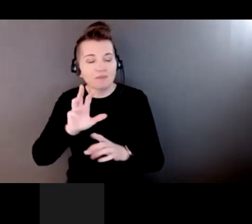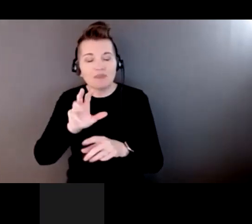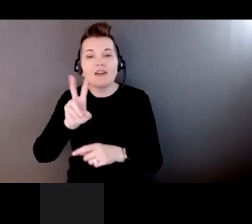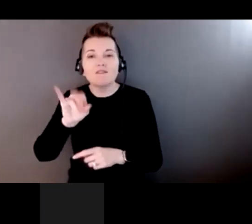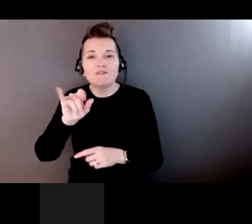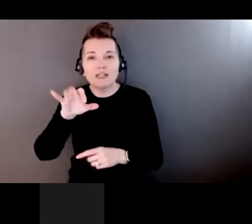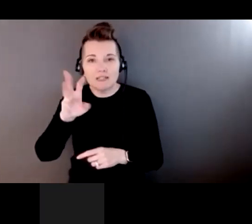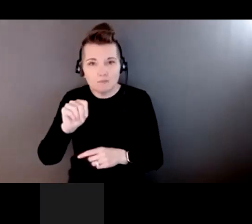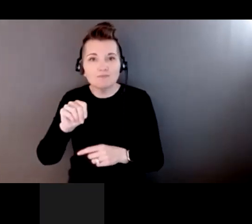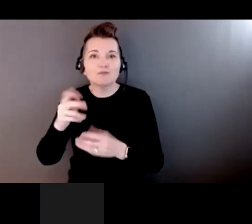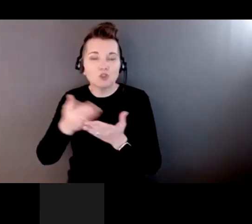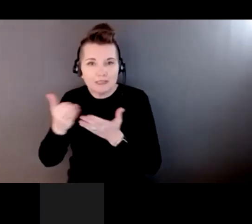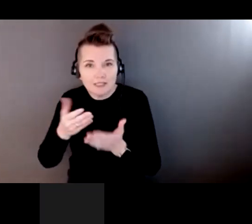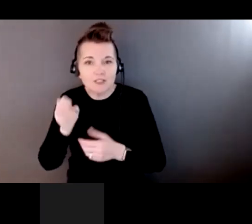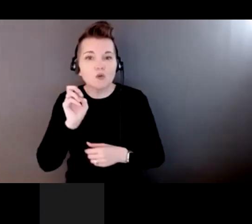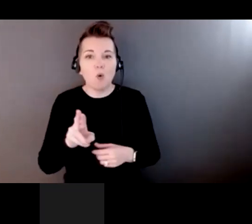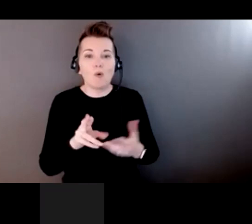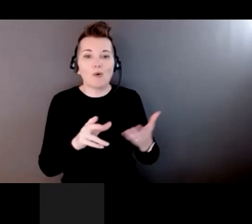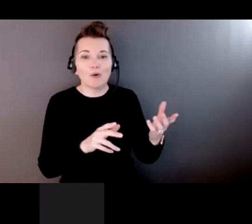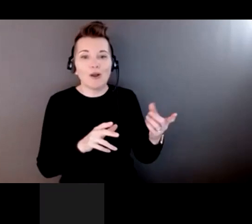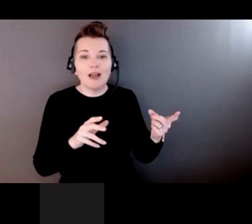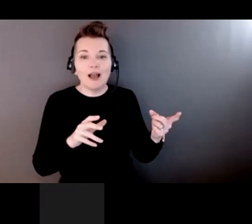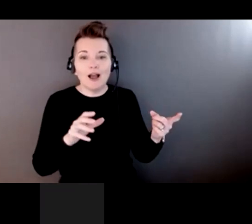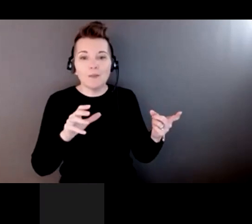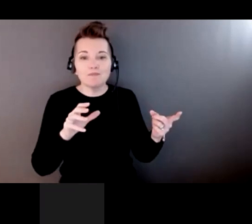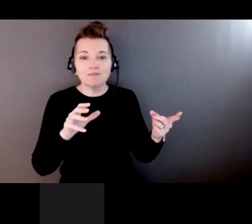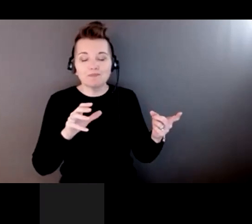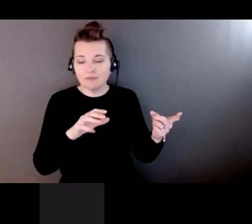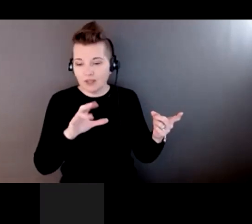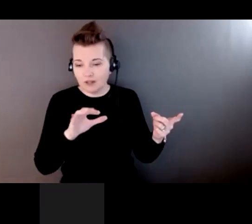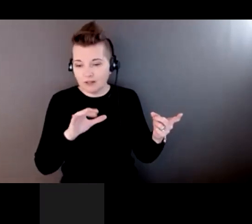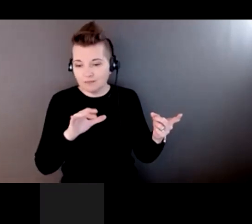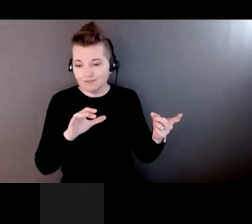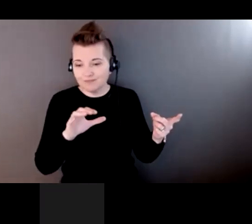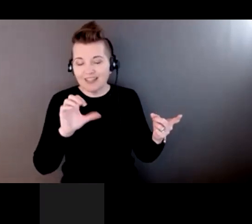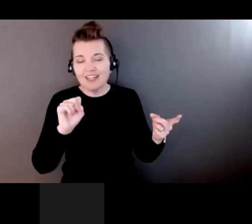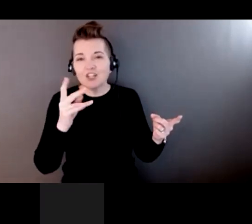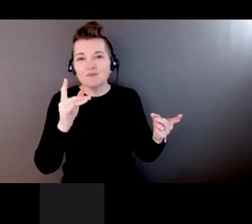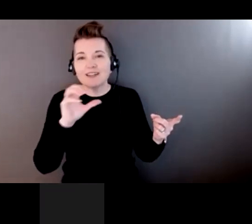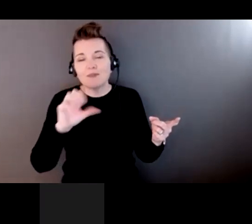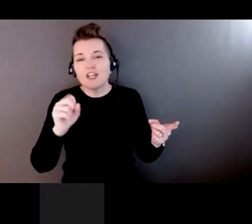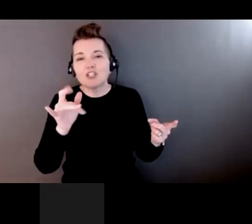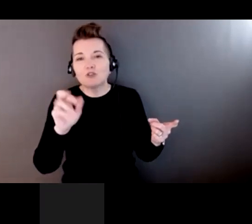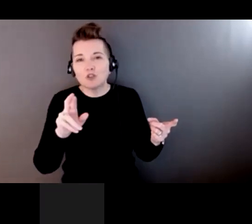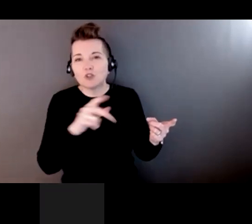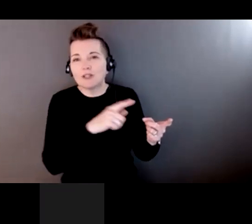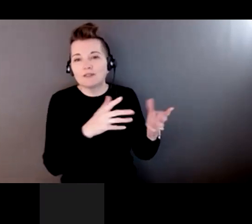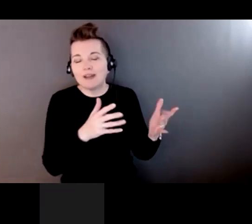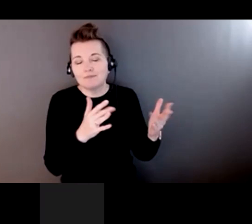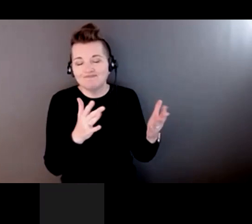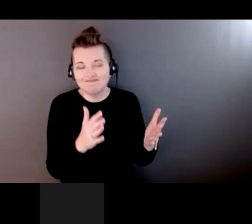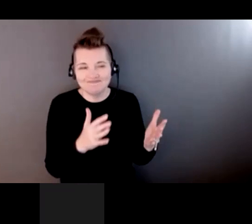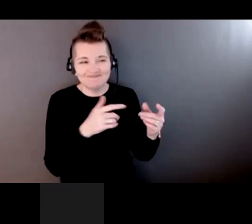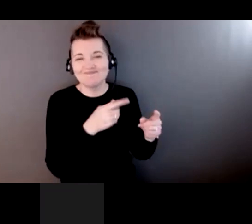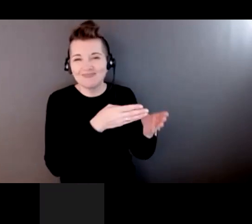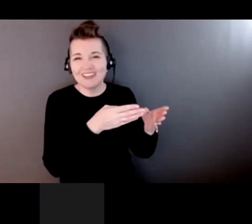safety? I think safety, it really is multifold. Most important and first of all is your safety.